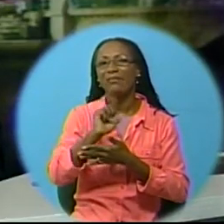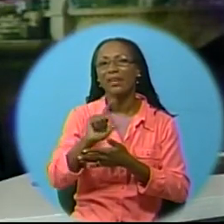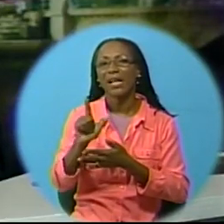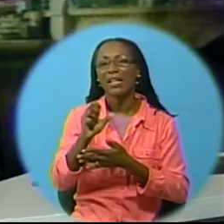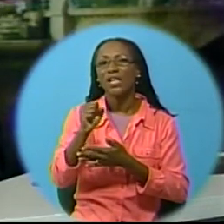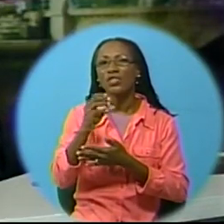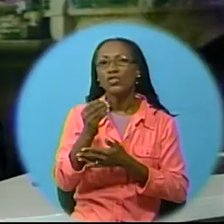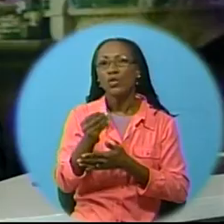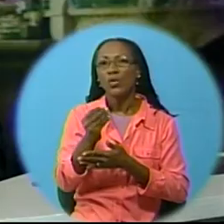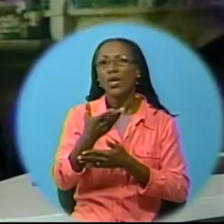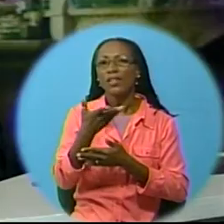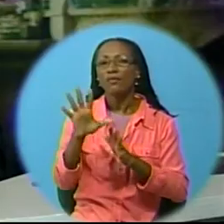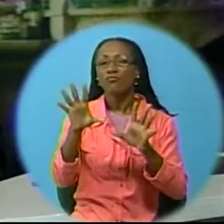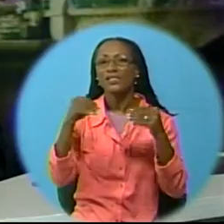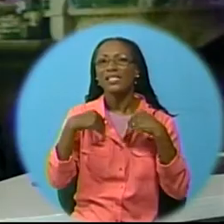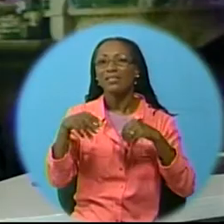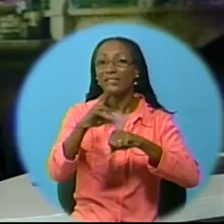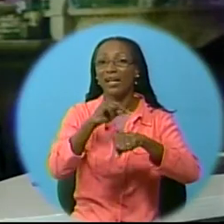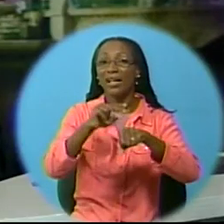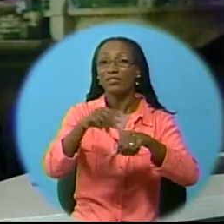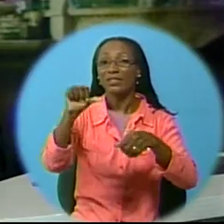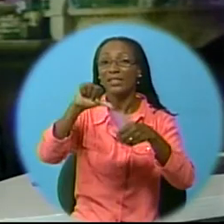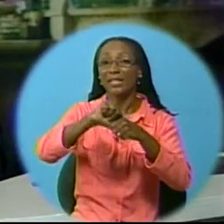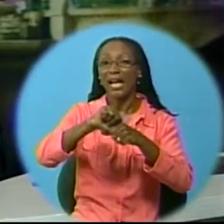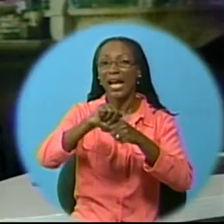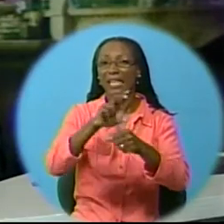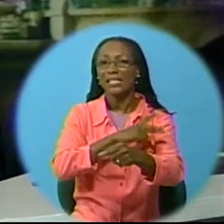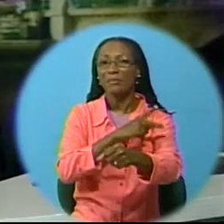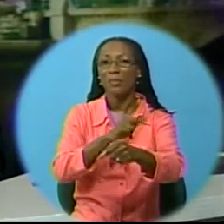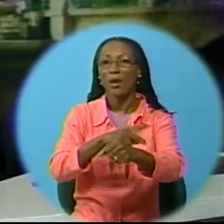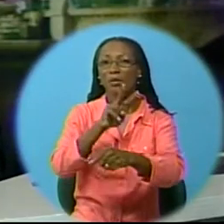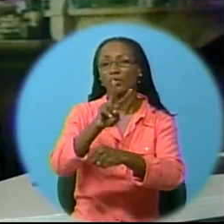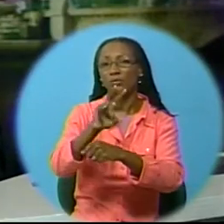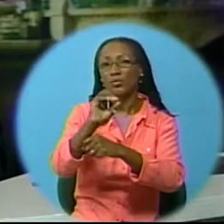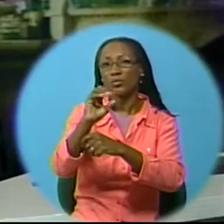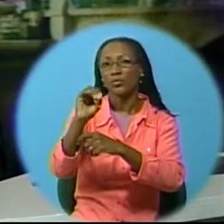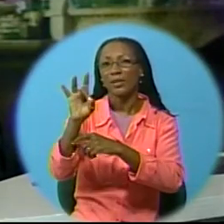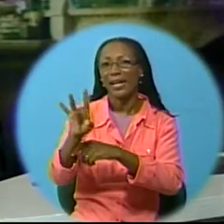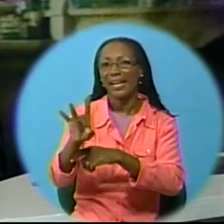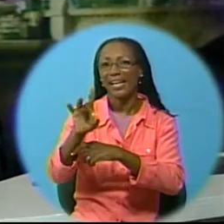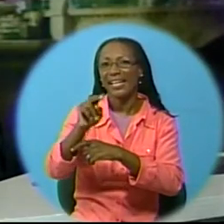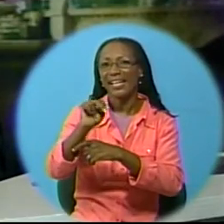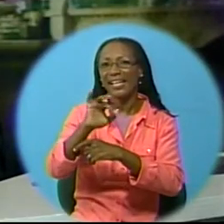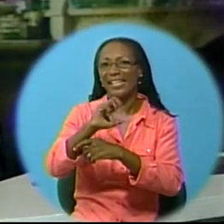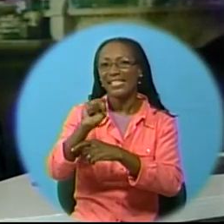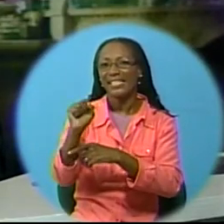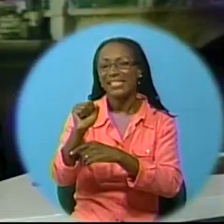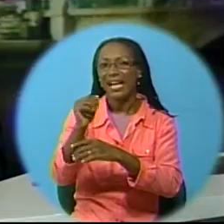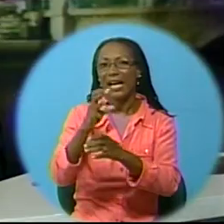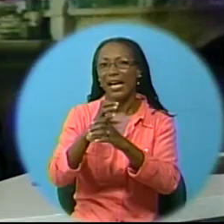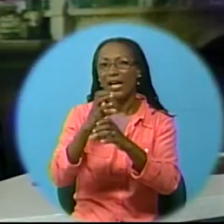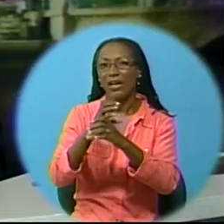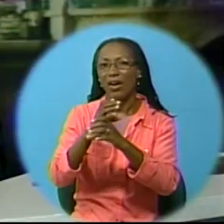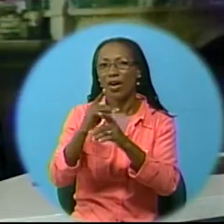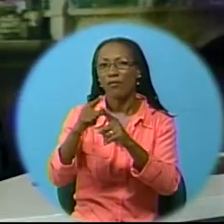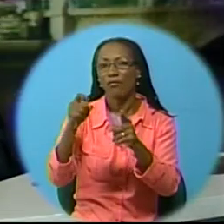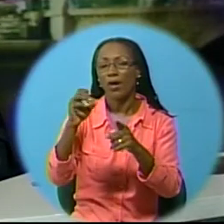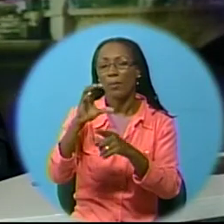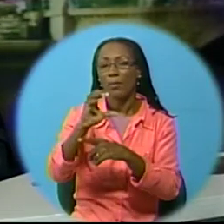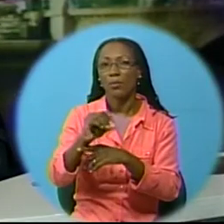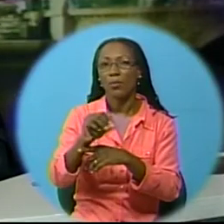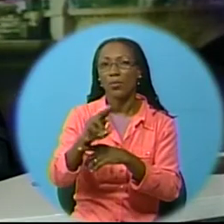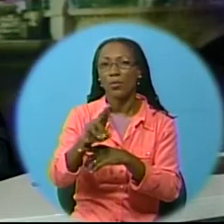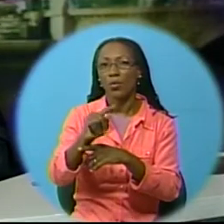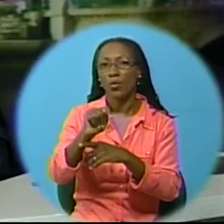campus has received a natural gas-powered 2008 Nissan car donated by Courtesy Garage Limited. Director